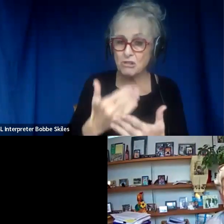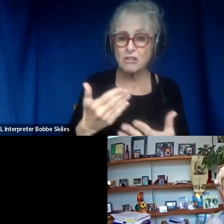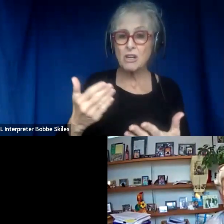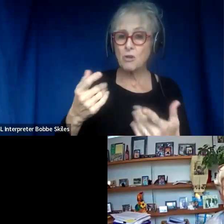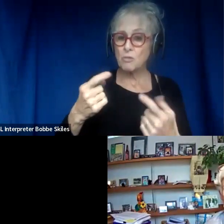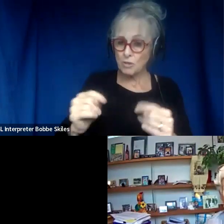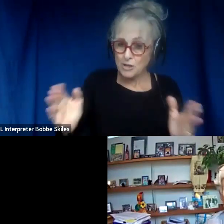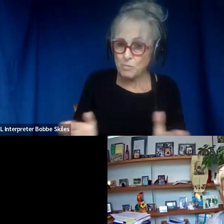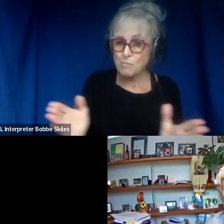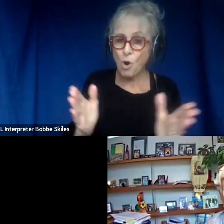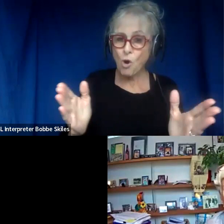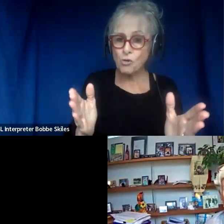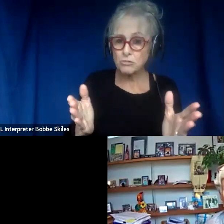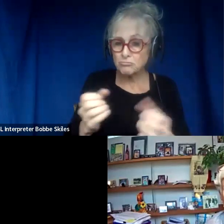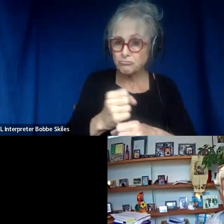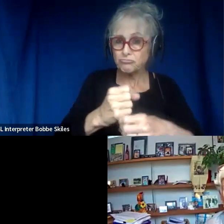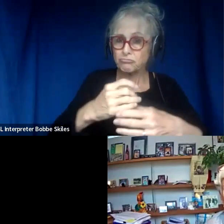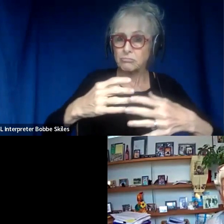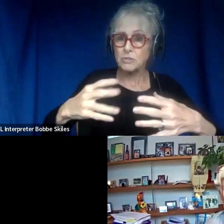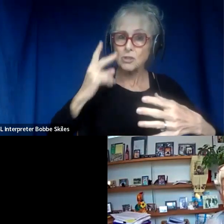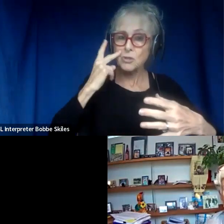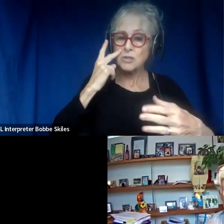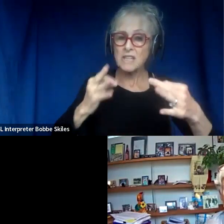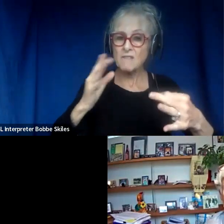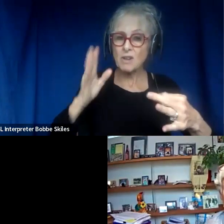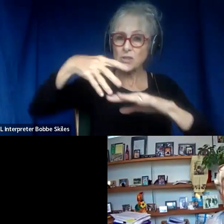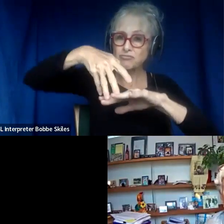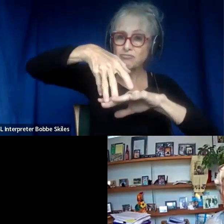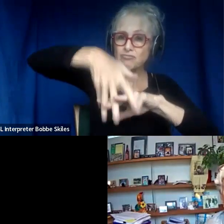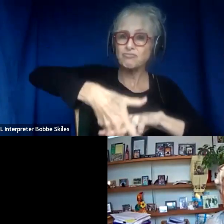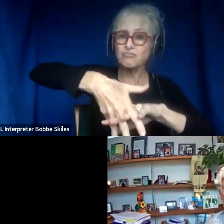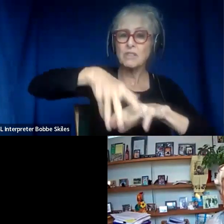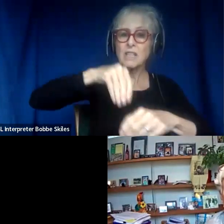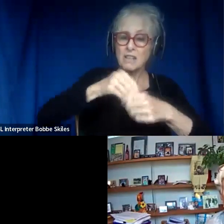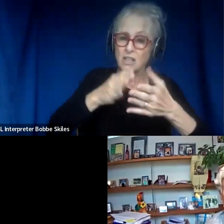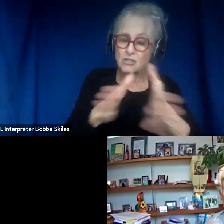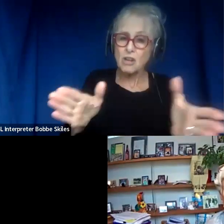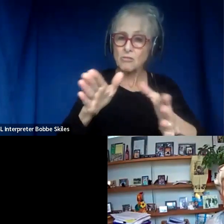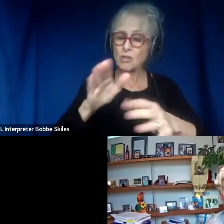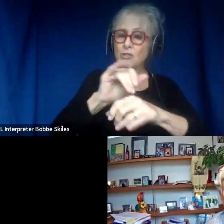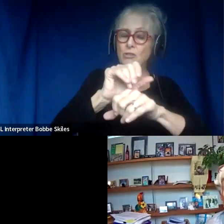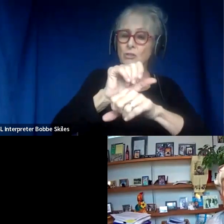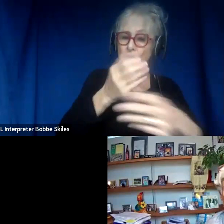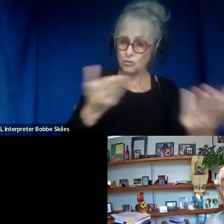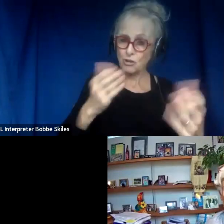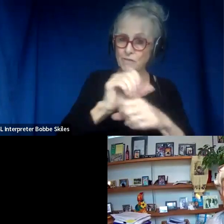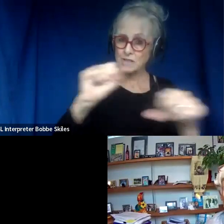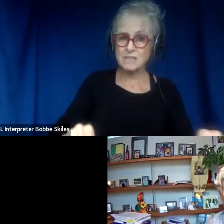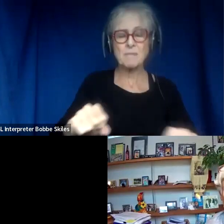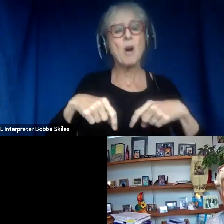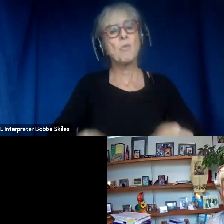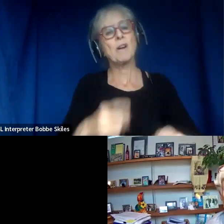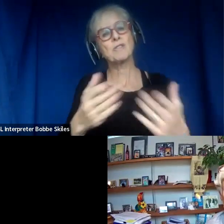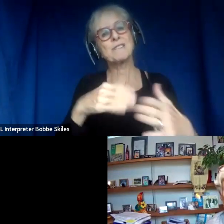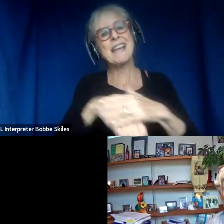if it'll take root within the overall service delivery system. While those service access and equity grants